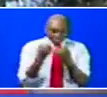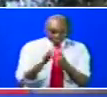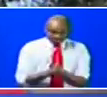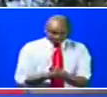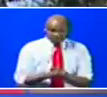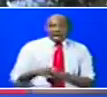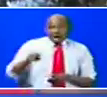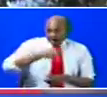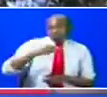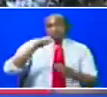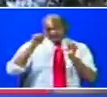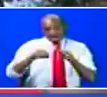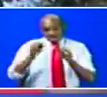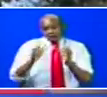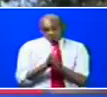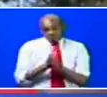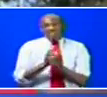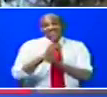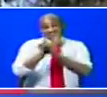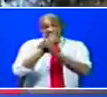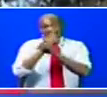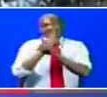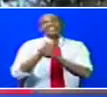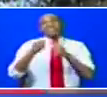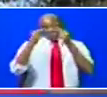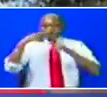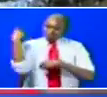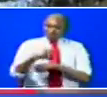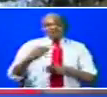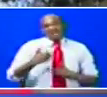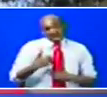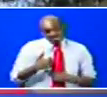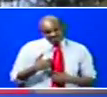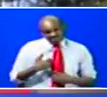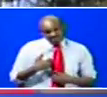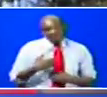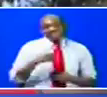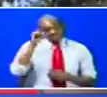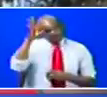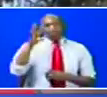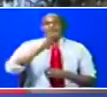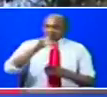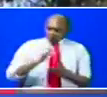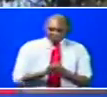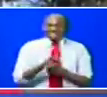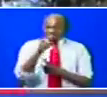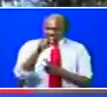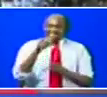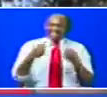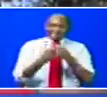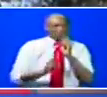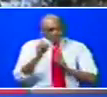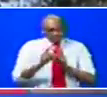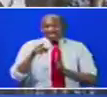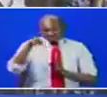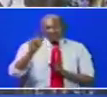have managed to dislodge the defending champions, which is Kiambu County. It was a very tough game. They put up